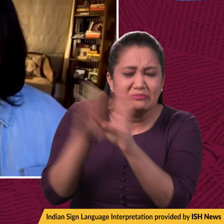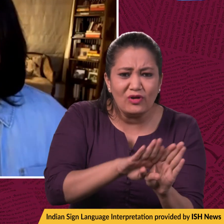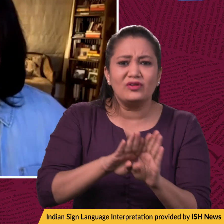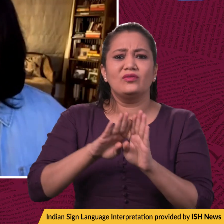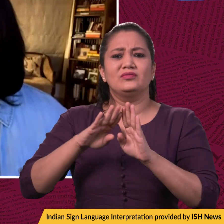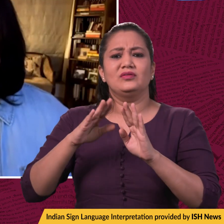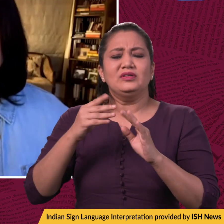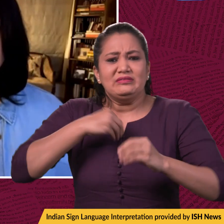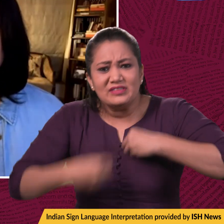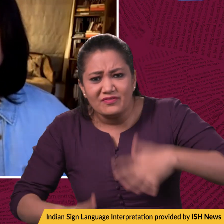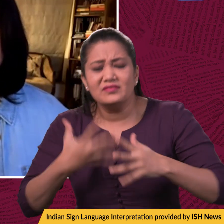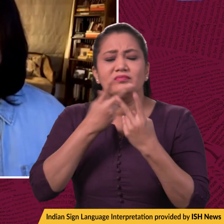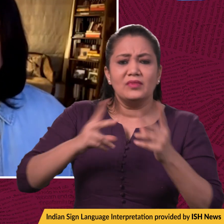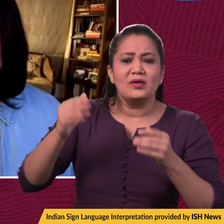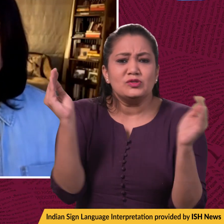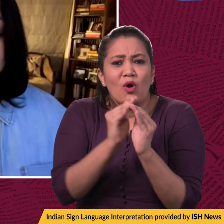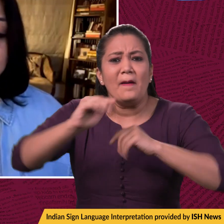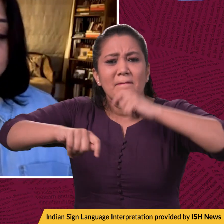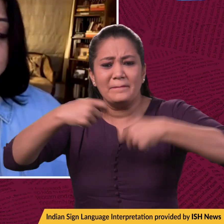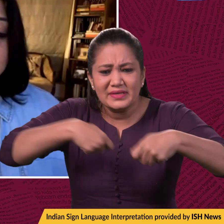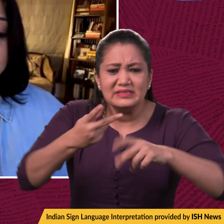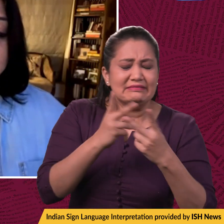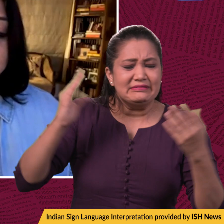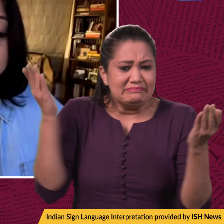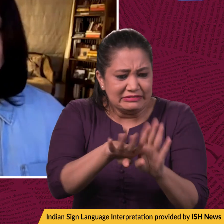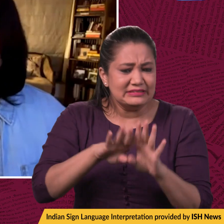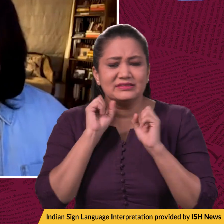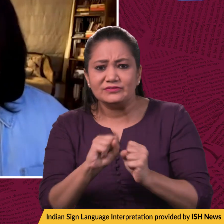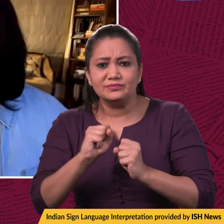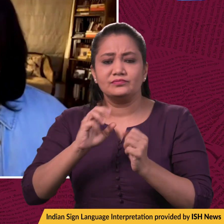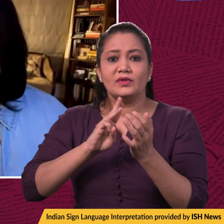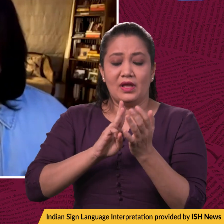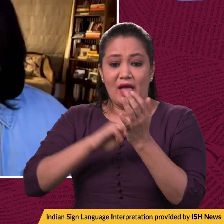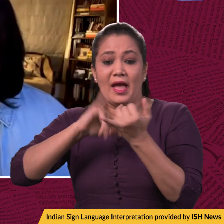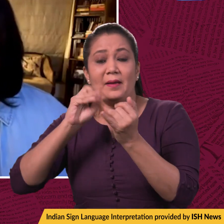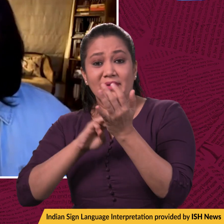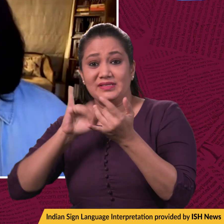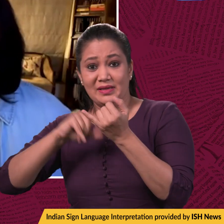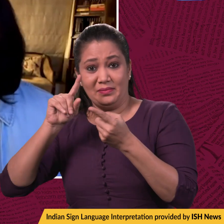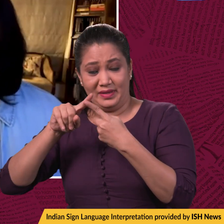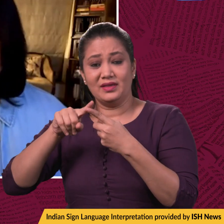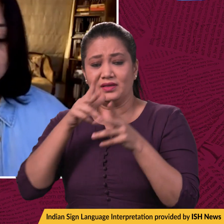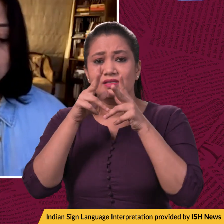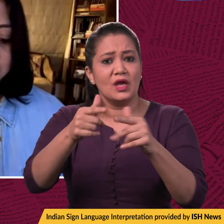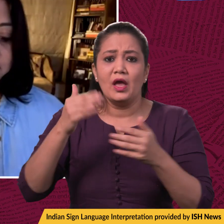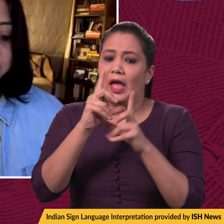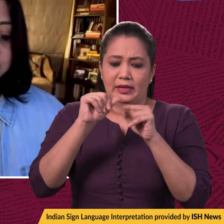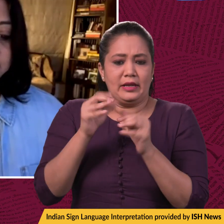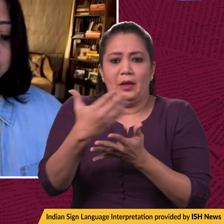and the suffering that small businesses went through. Of course, the ministry in charge of small businesses says it has no